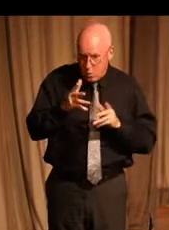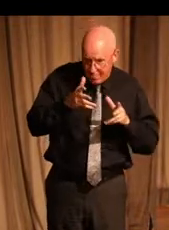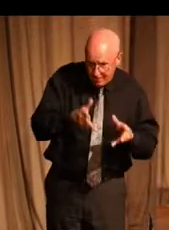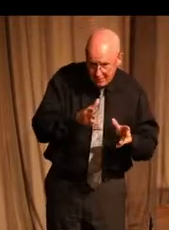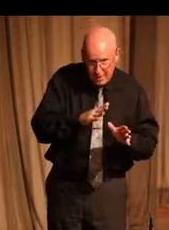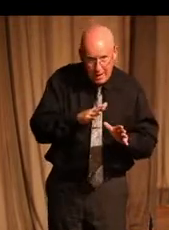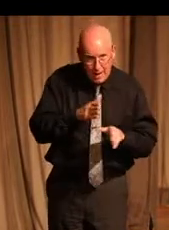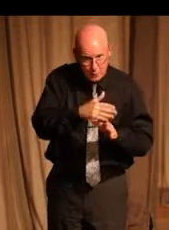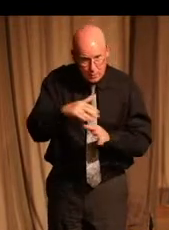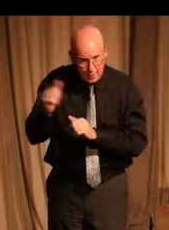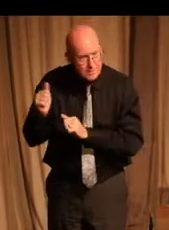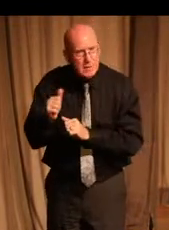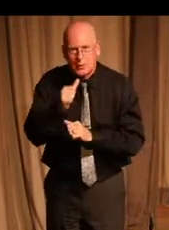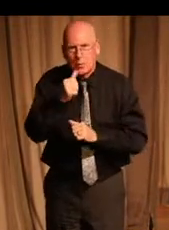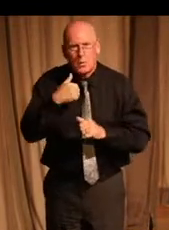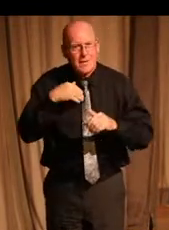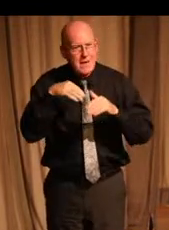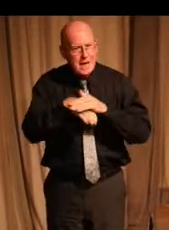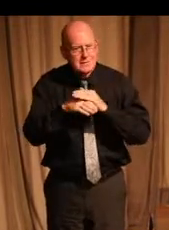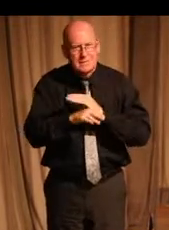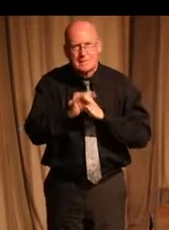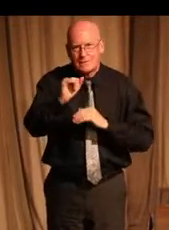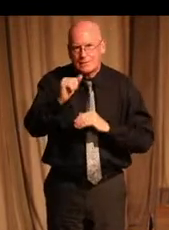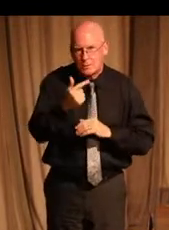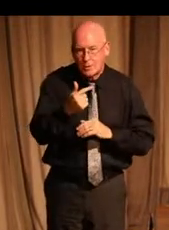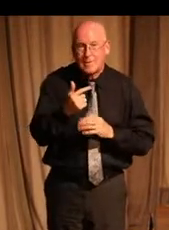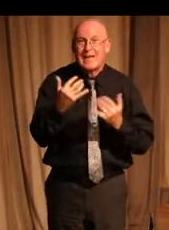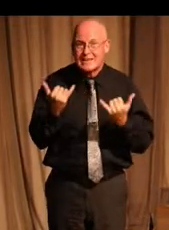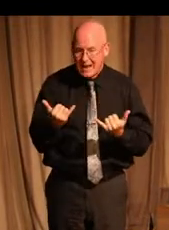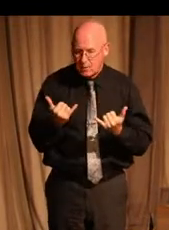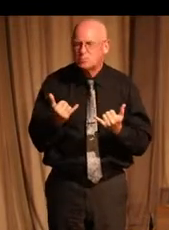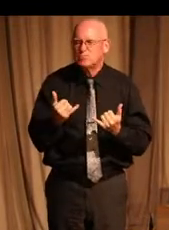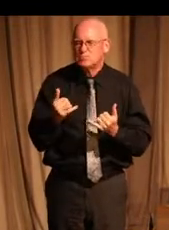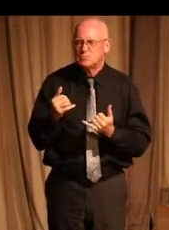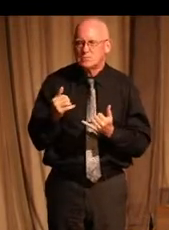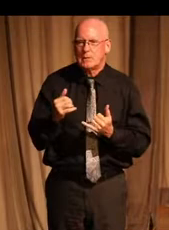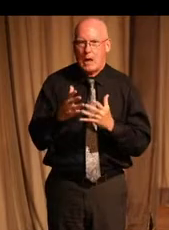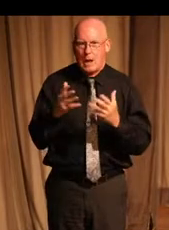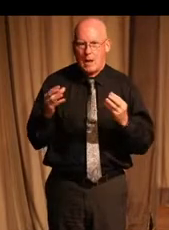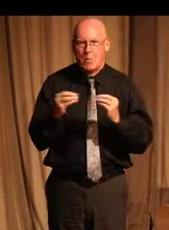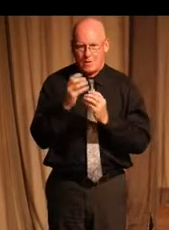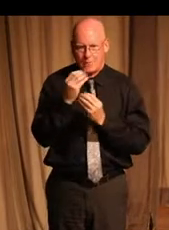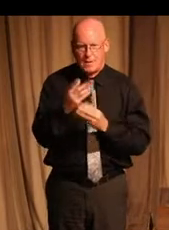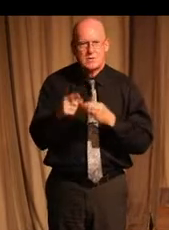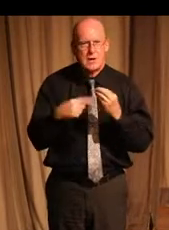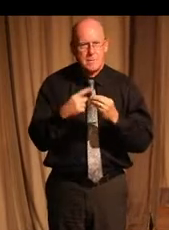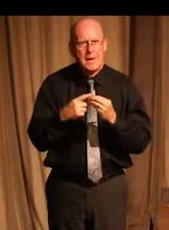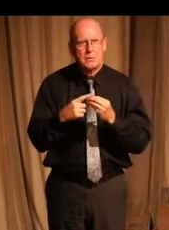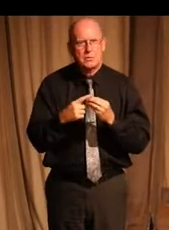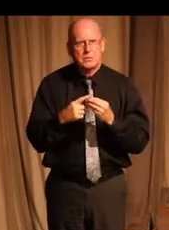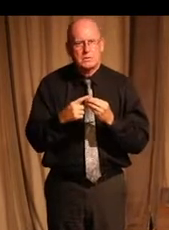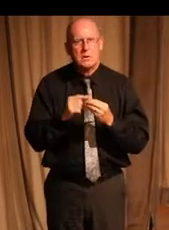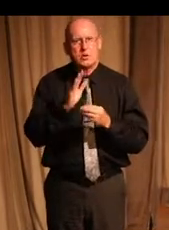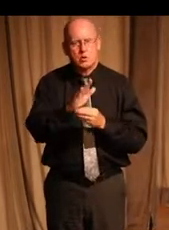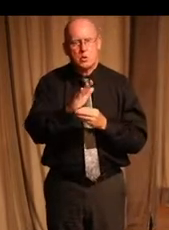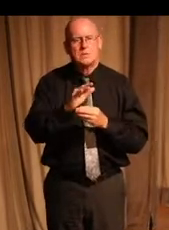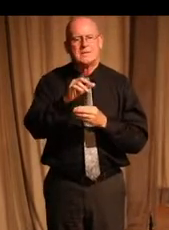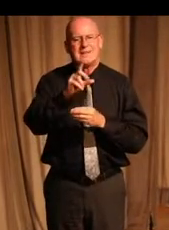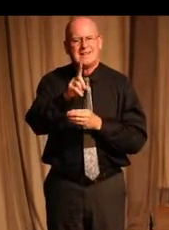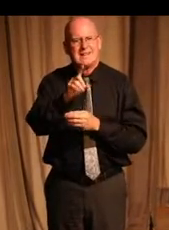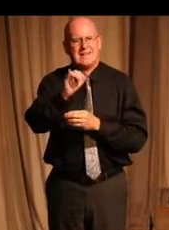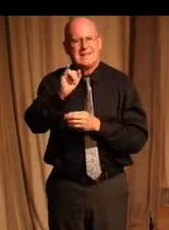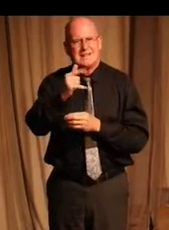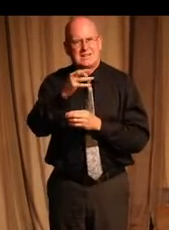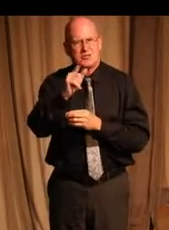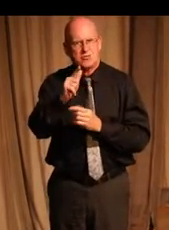your Facebook. There's a whole thing on estate planning for digital assets that you should look up. I am not an attorney, but that